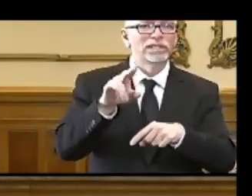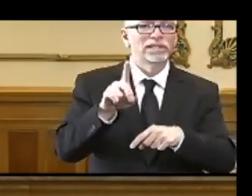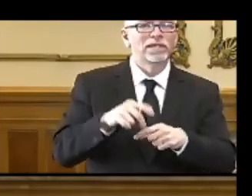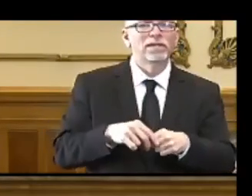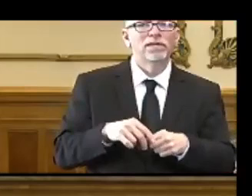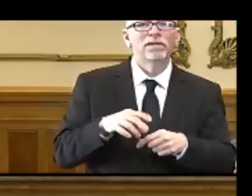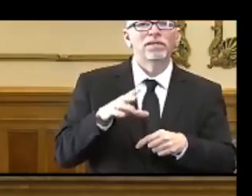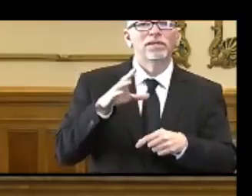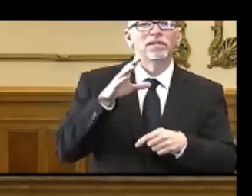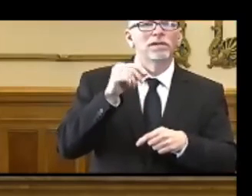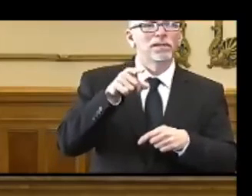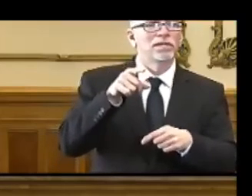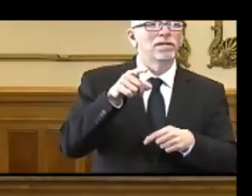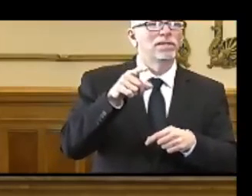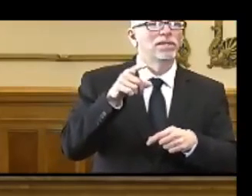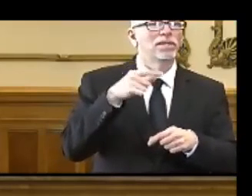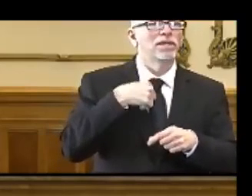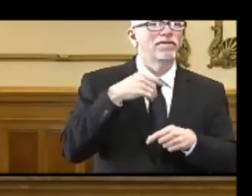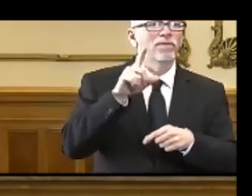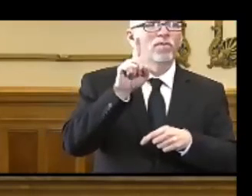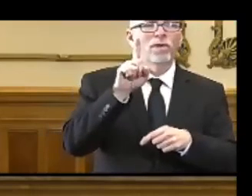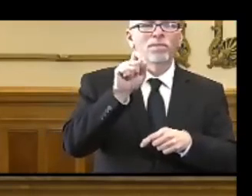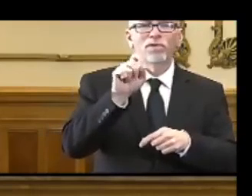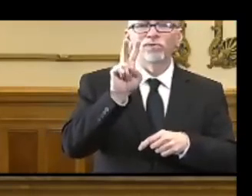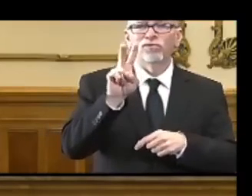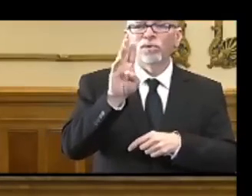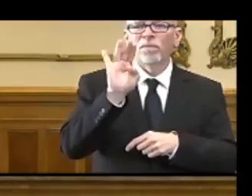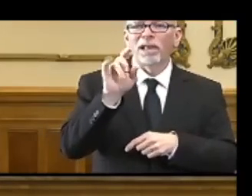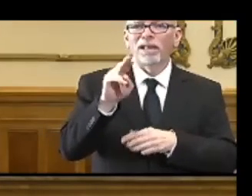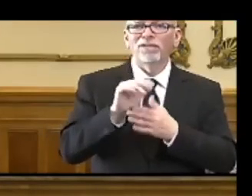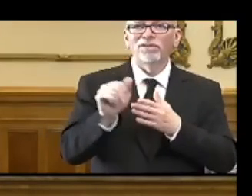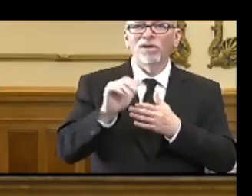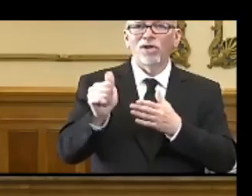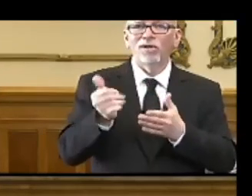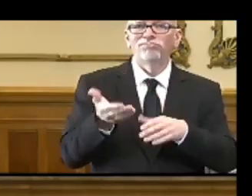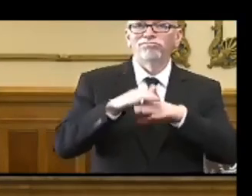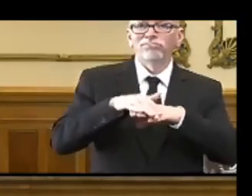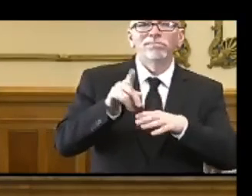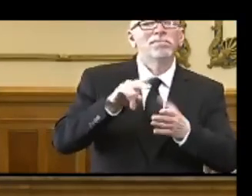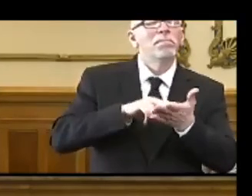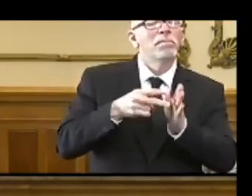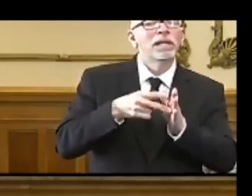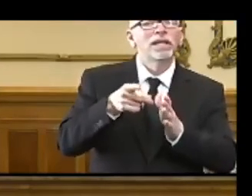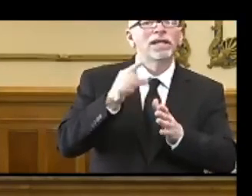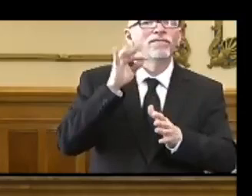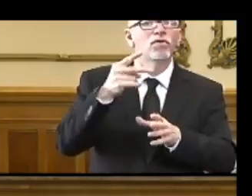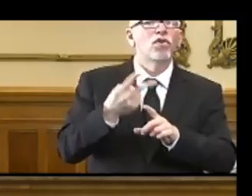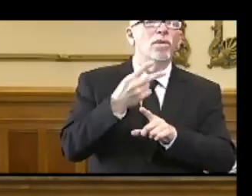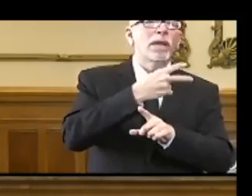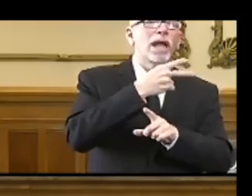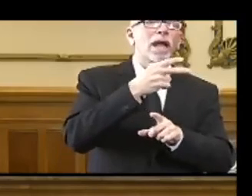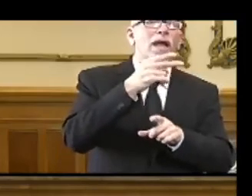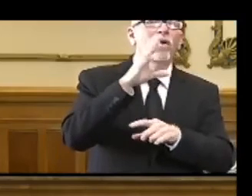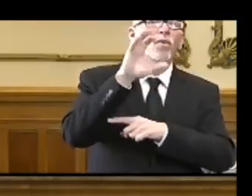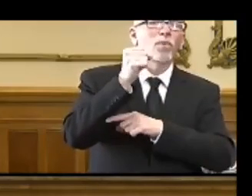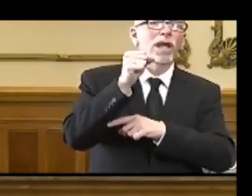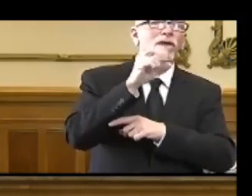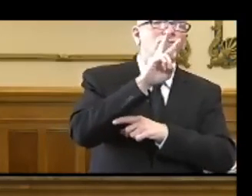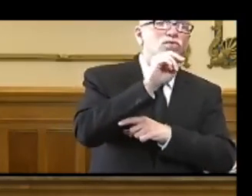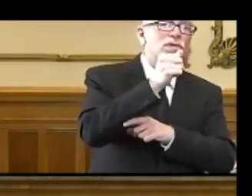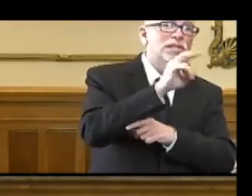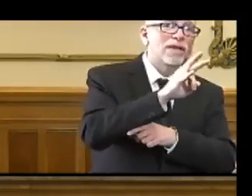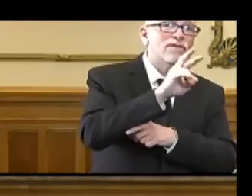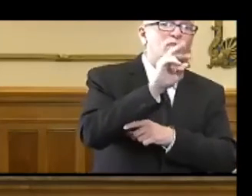involves a CapEx of $1.2 billion. So if you track back to record year 17, record year 18, record